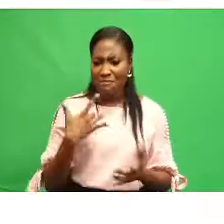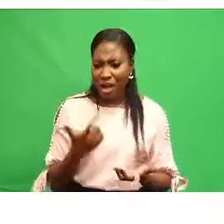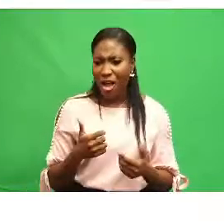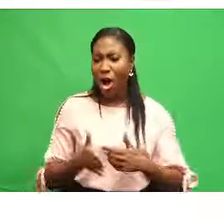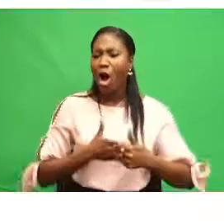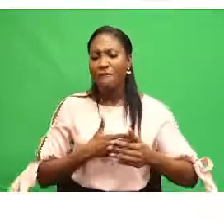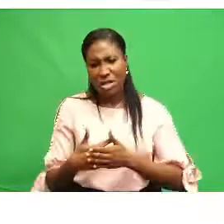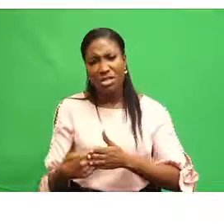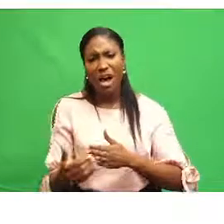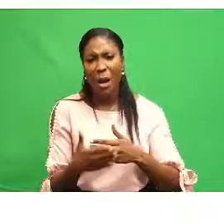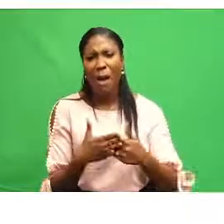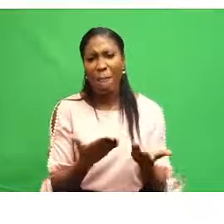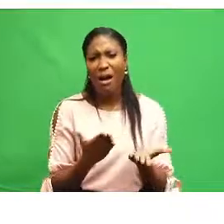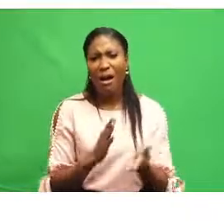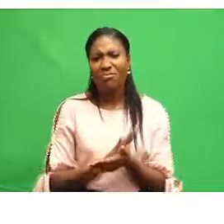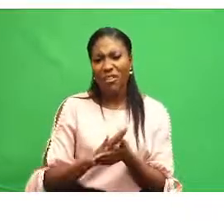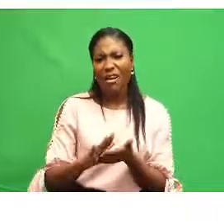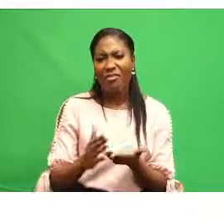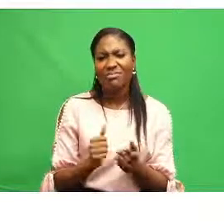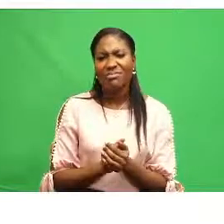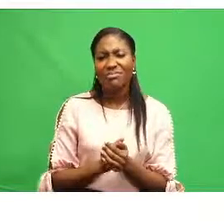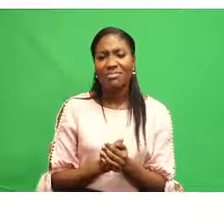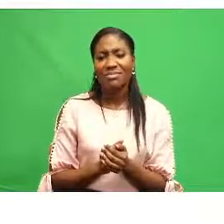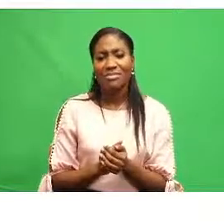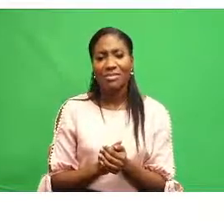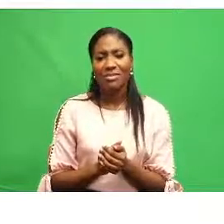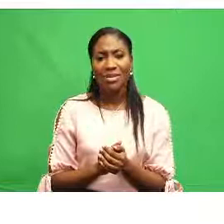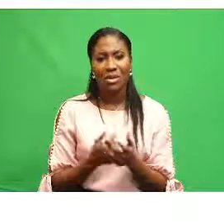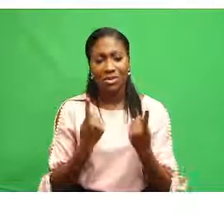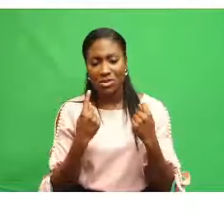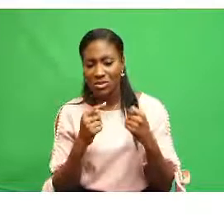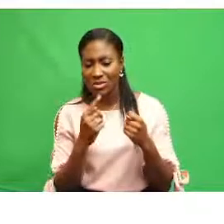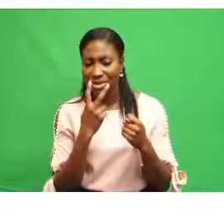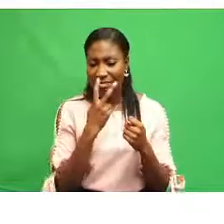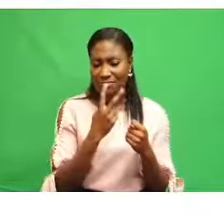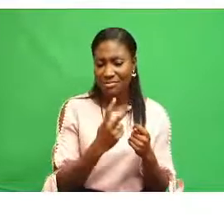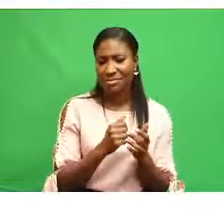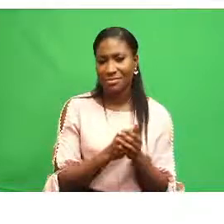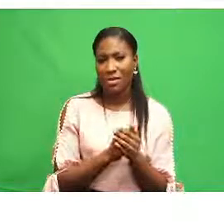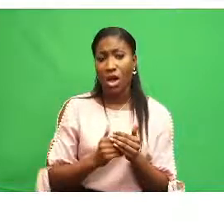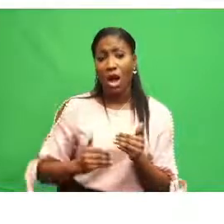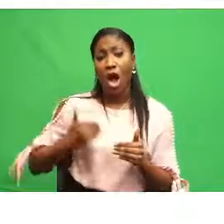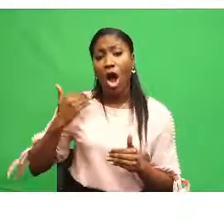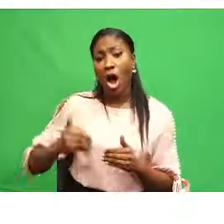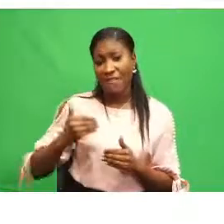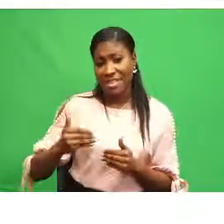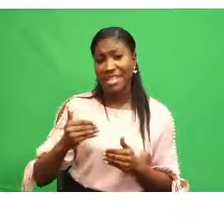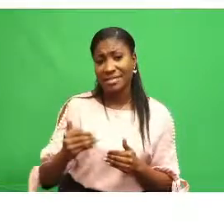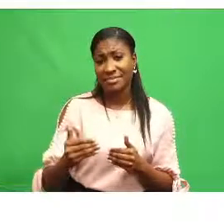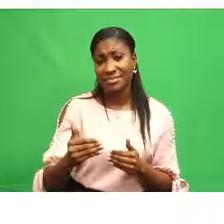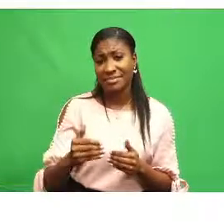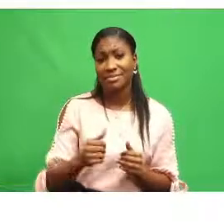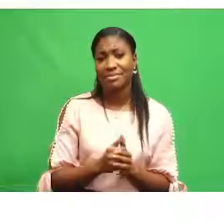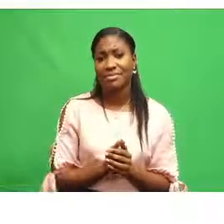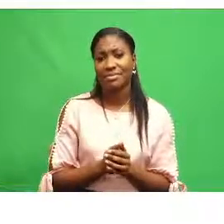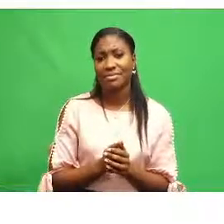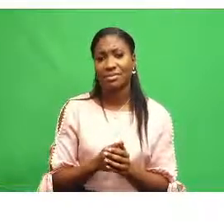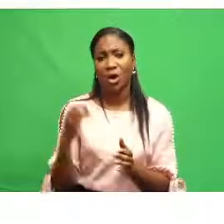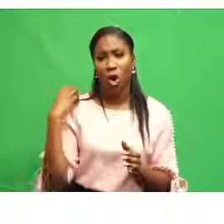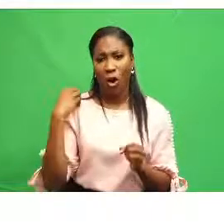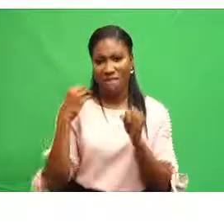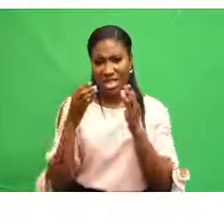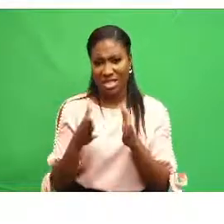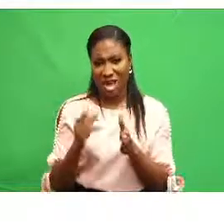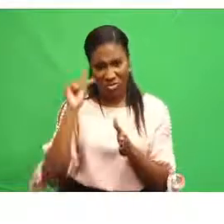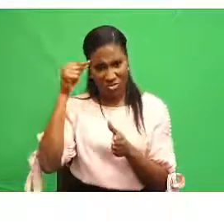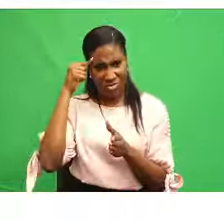uncomfortable with the situation. So you look for situations and pointers. Oftentimes what a good officer will do is he will ask,